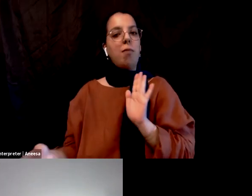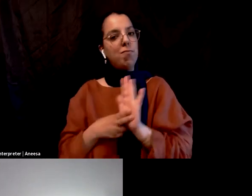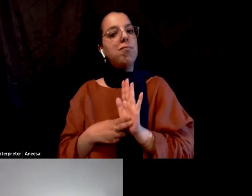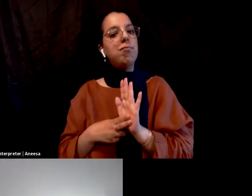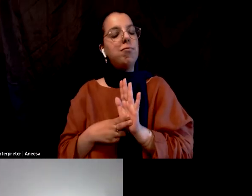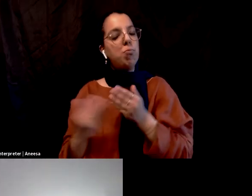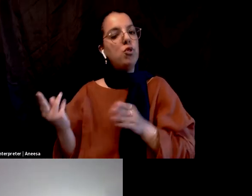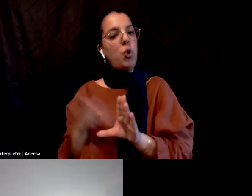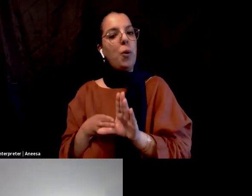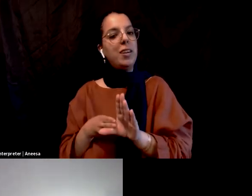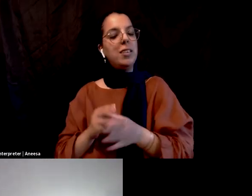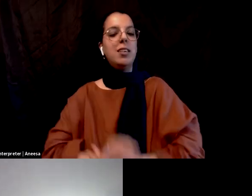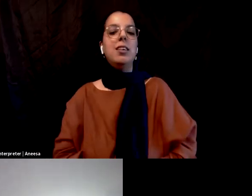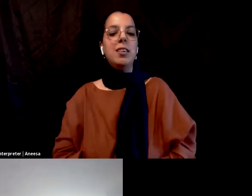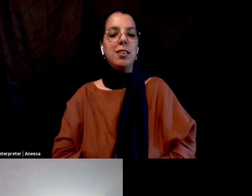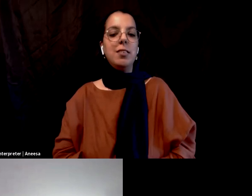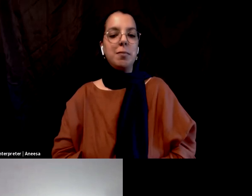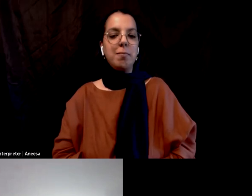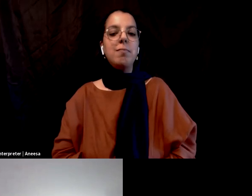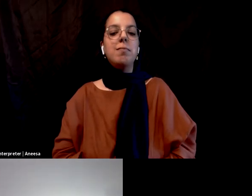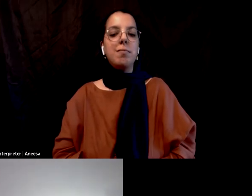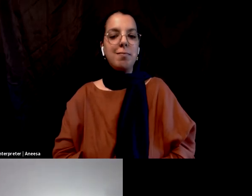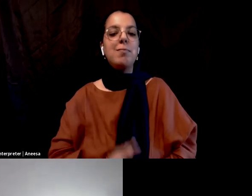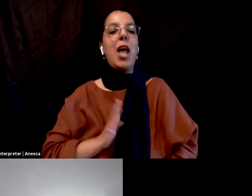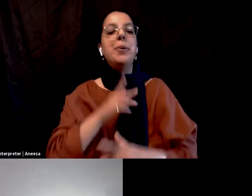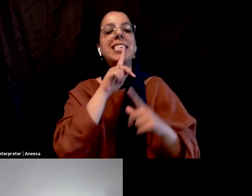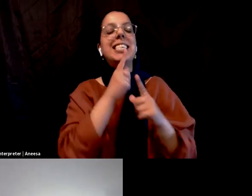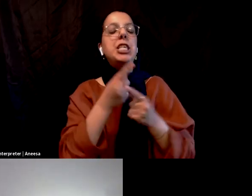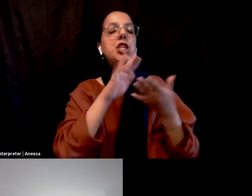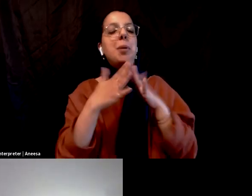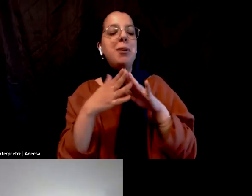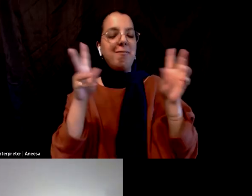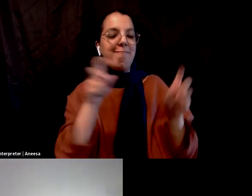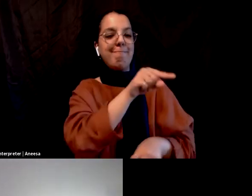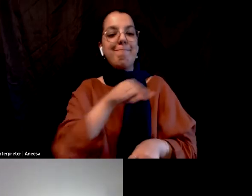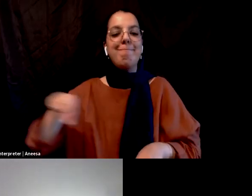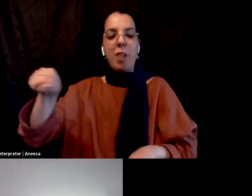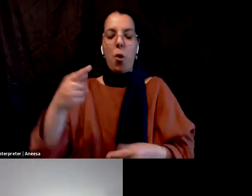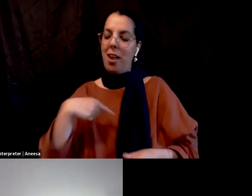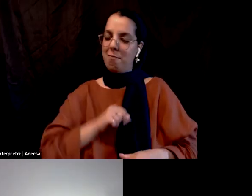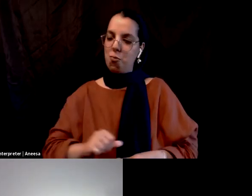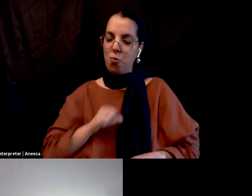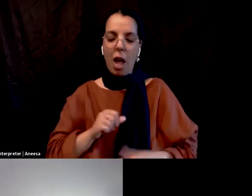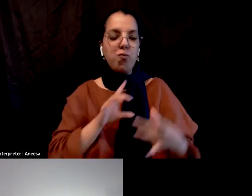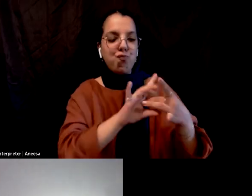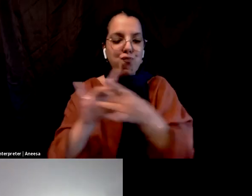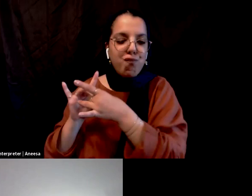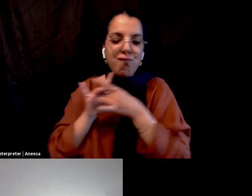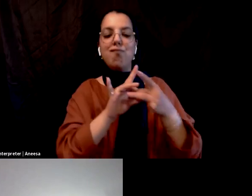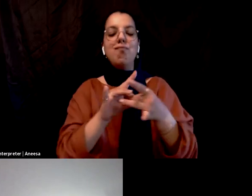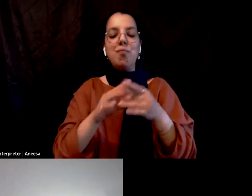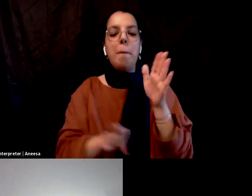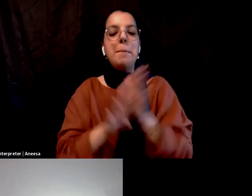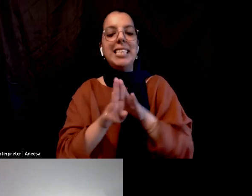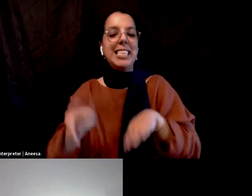with our sister communities to engage in nation building. So really, that is, I would